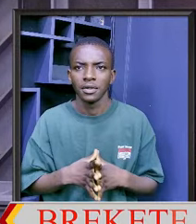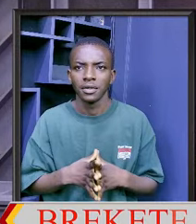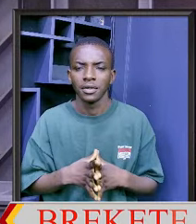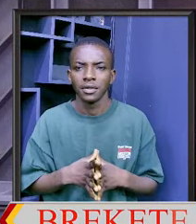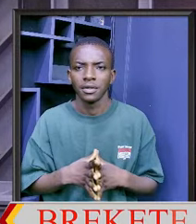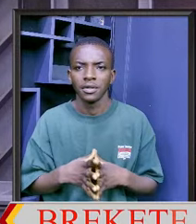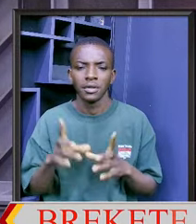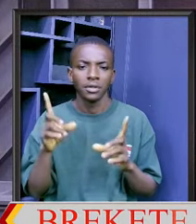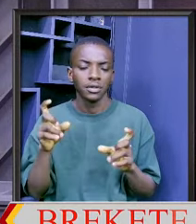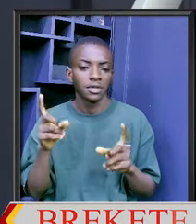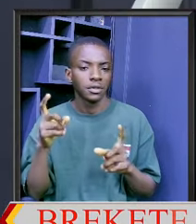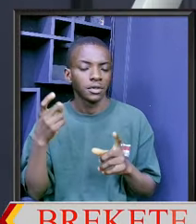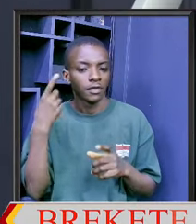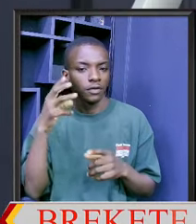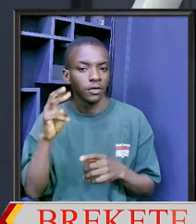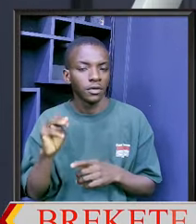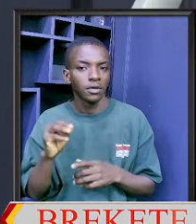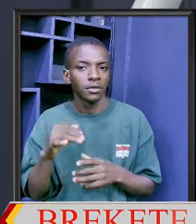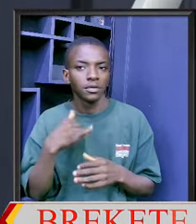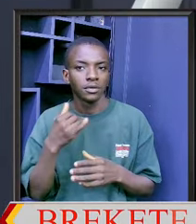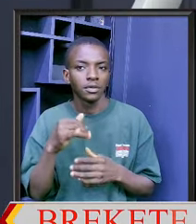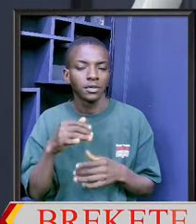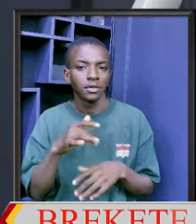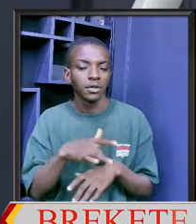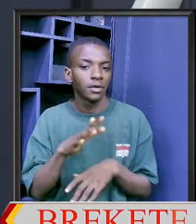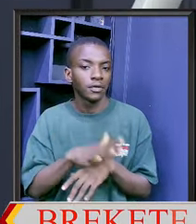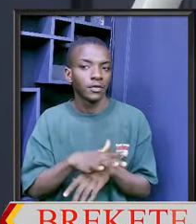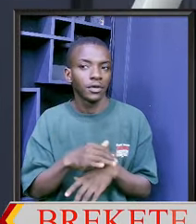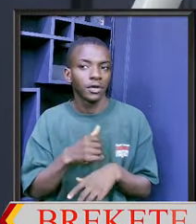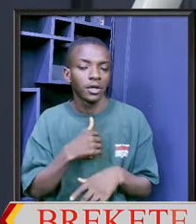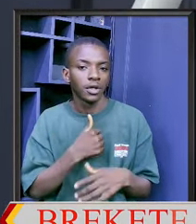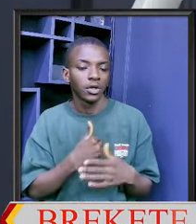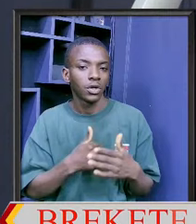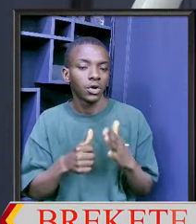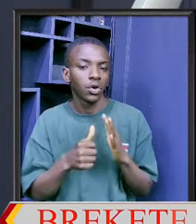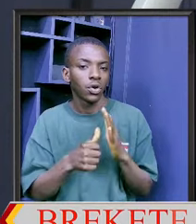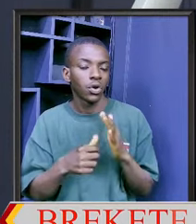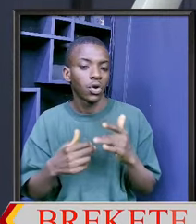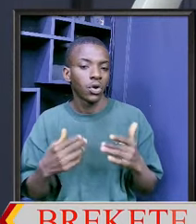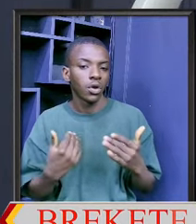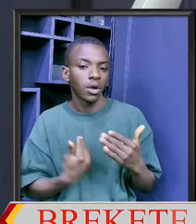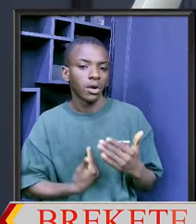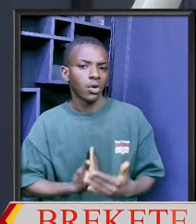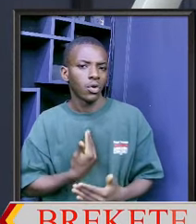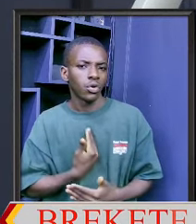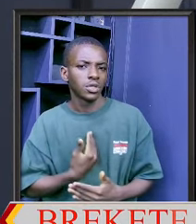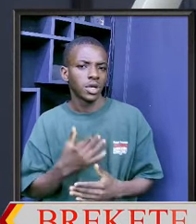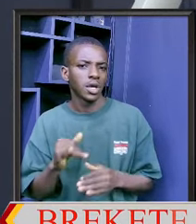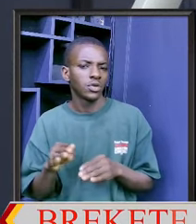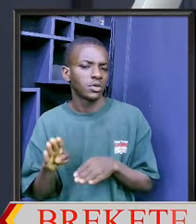I did test for them. They say it's typhoid and malaria and ulcer.